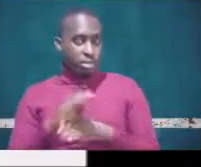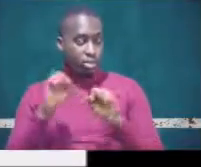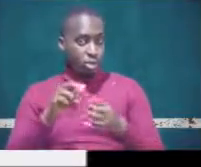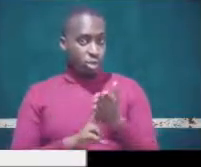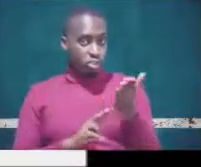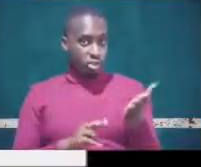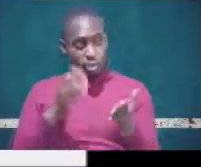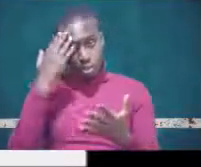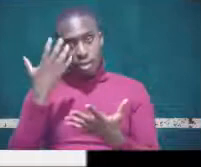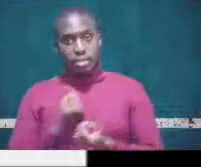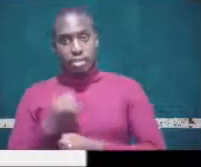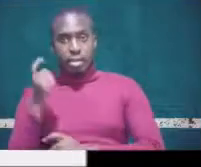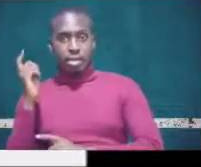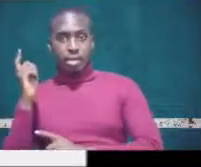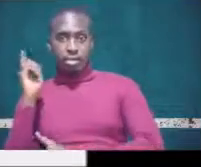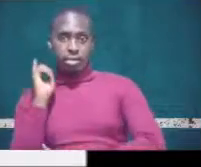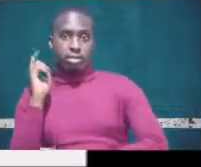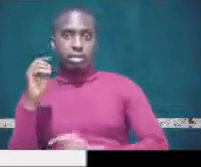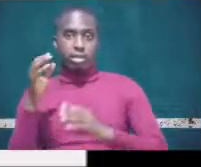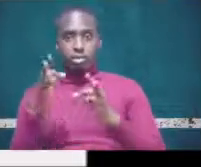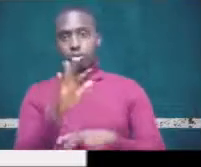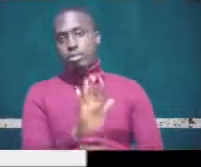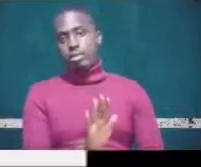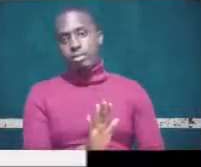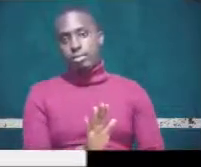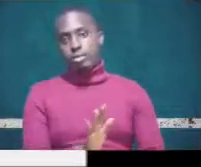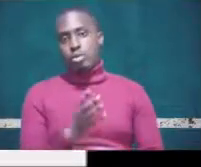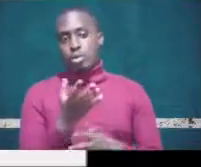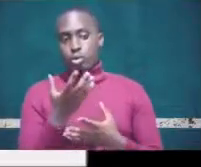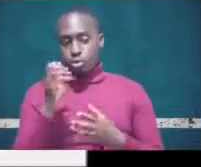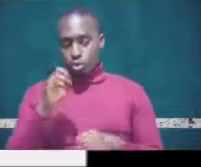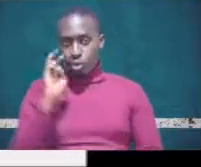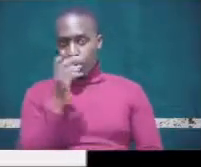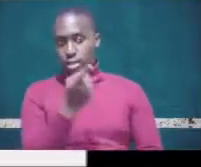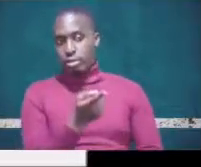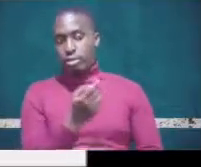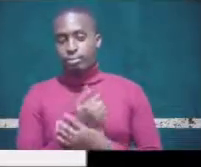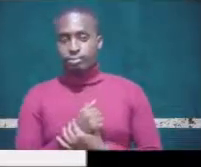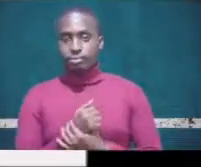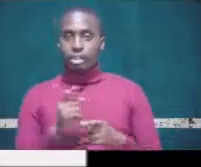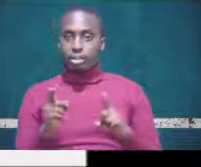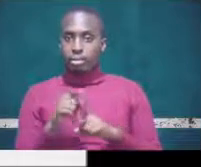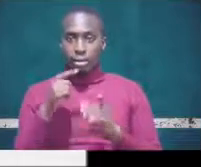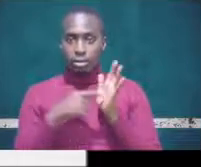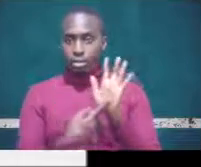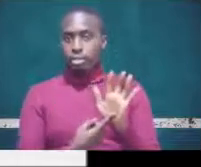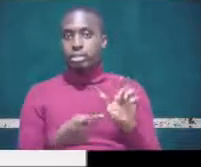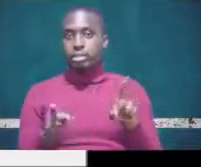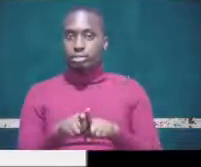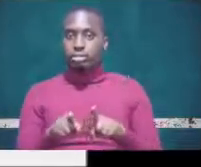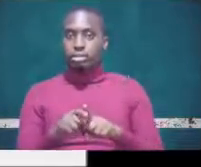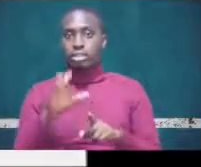to maintain the security of its assets. You can also check that one. As I showed you, it is also